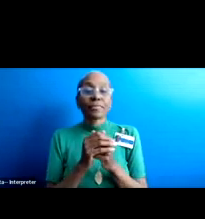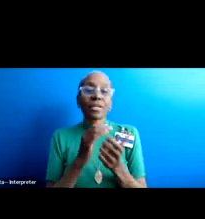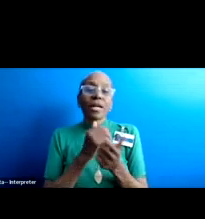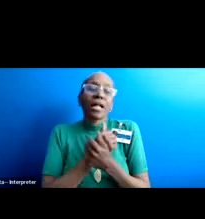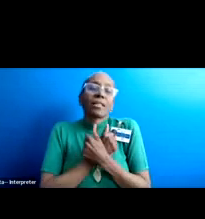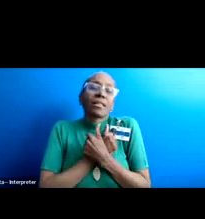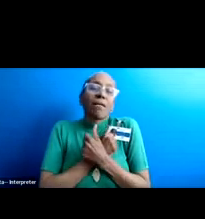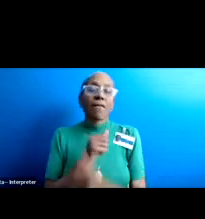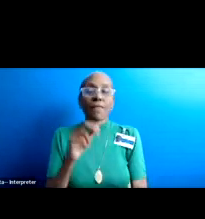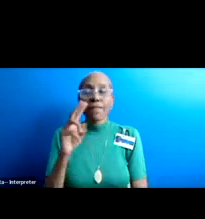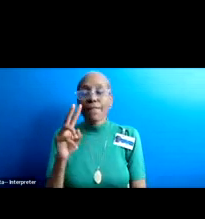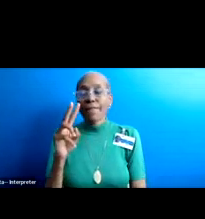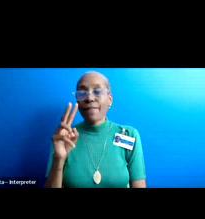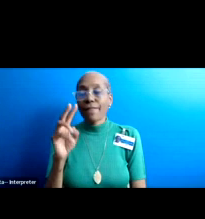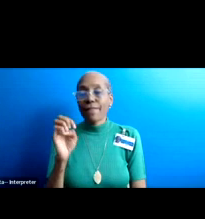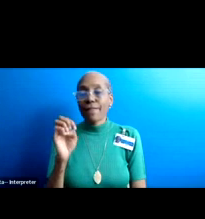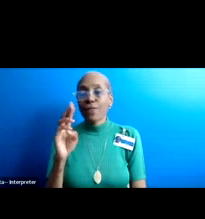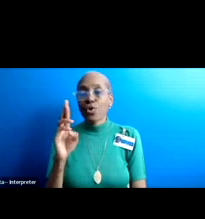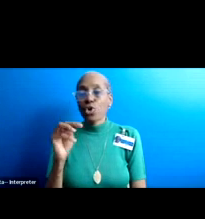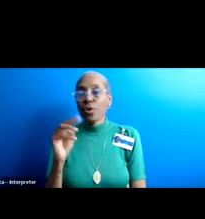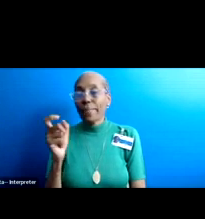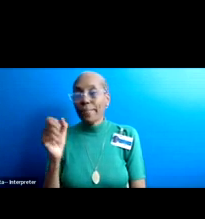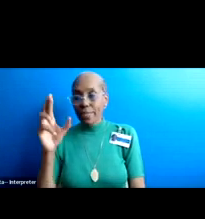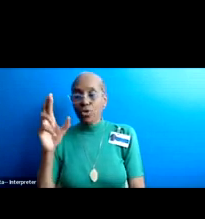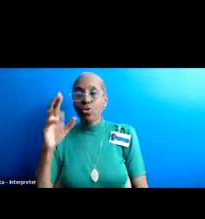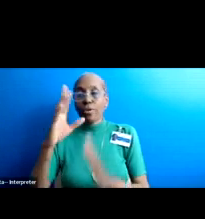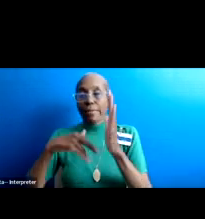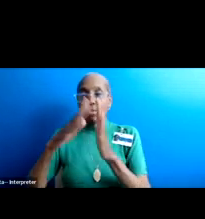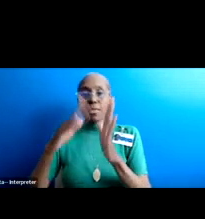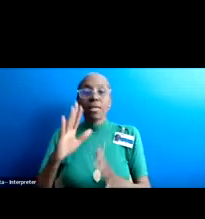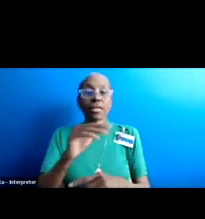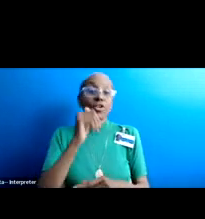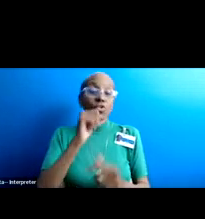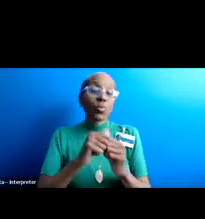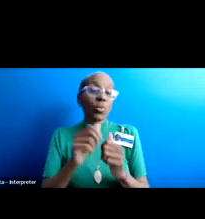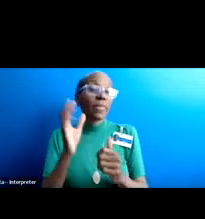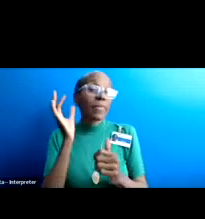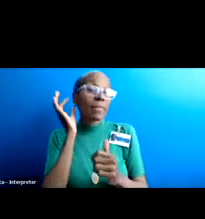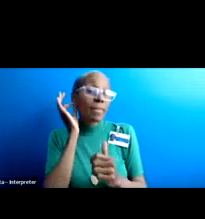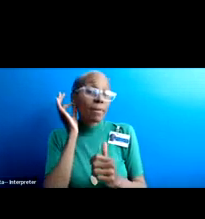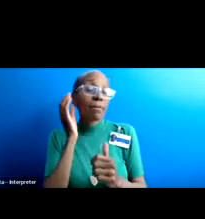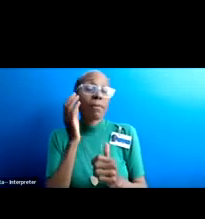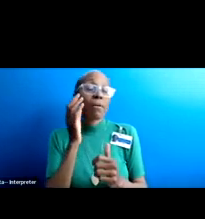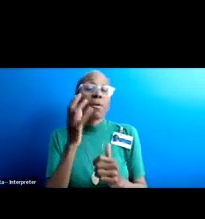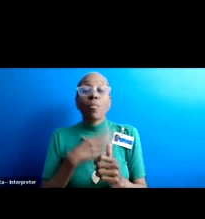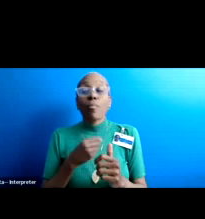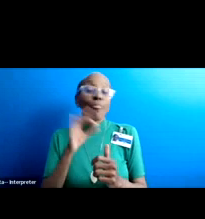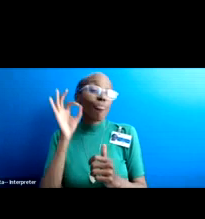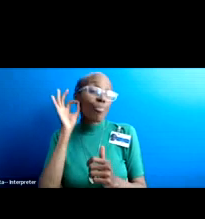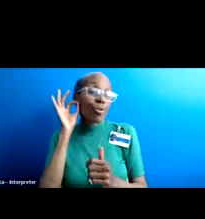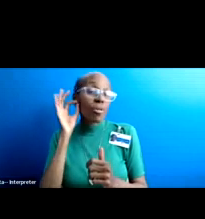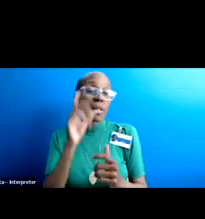some Vermeer, so I chose a picture of his girl with the pearl earring. And these are